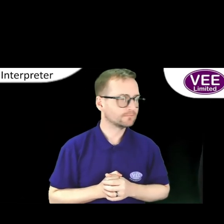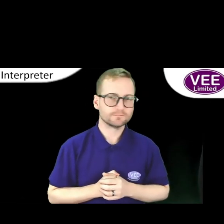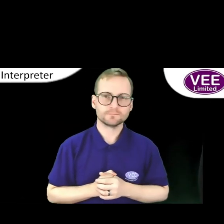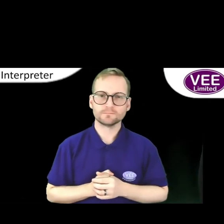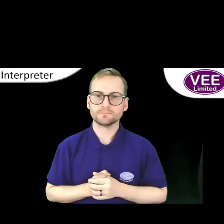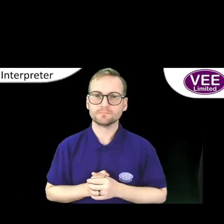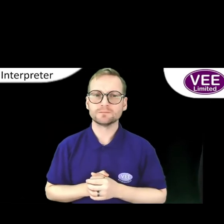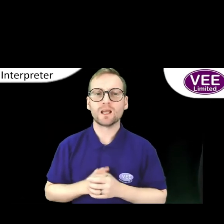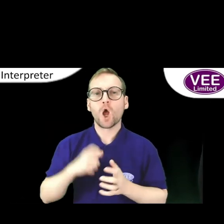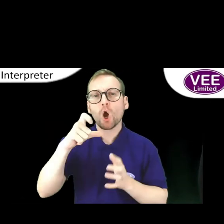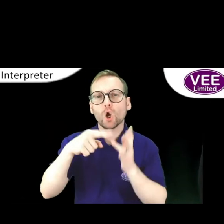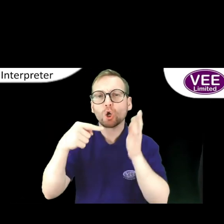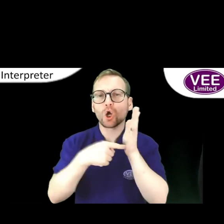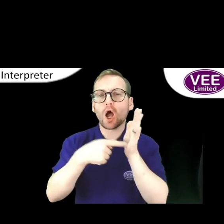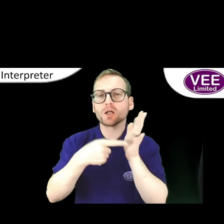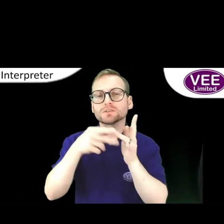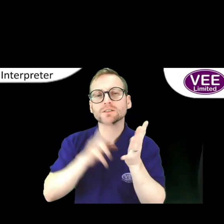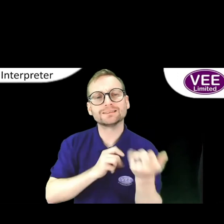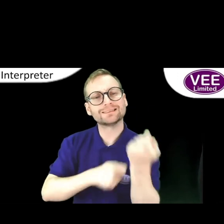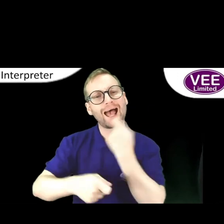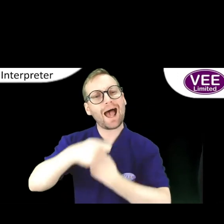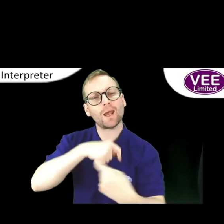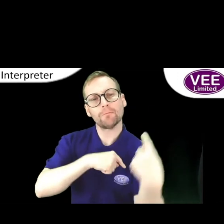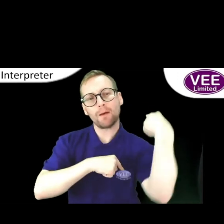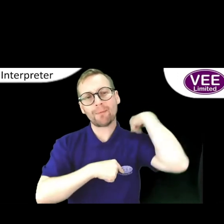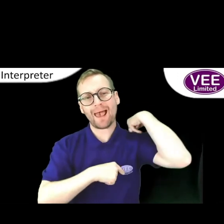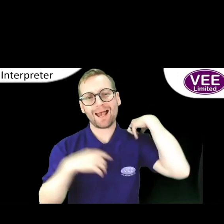The cotton bundle to my back